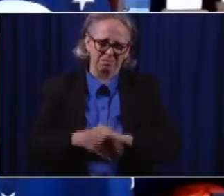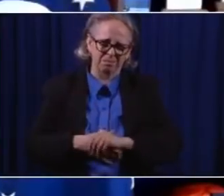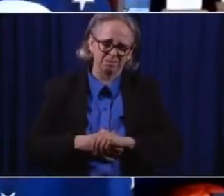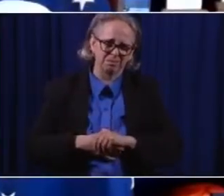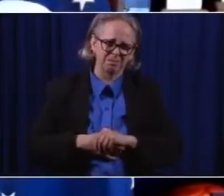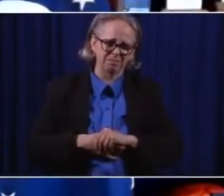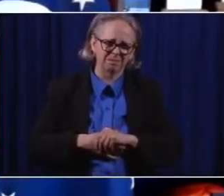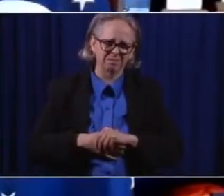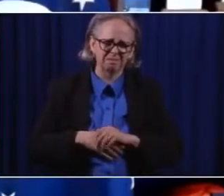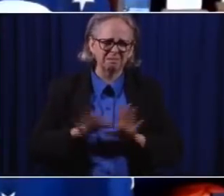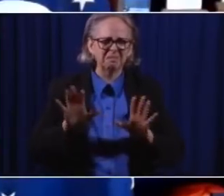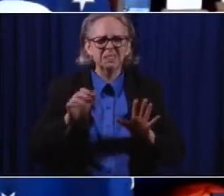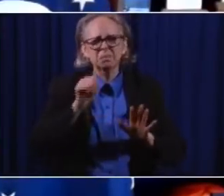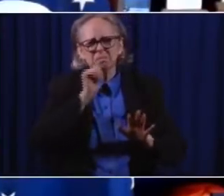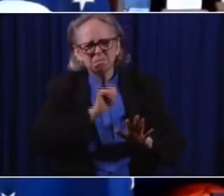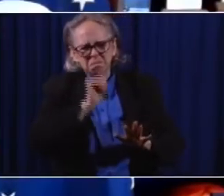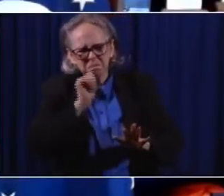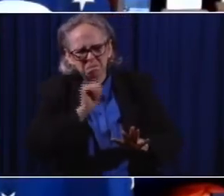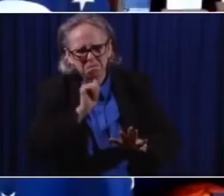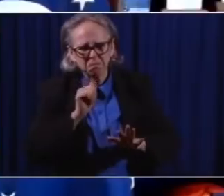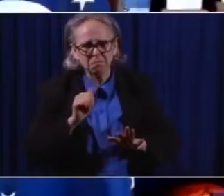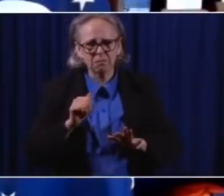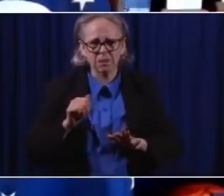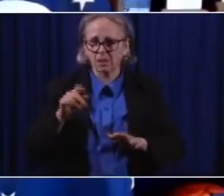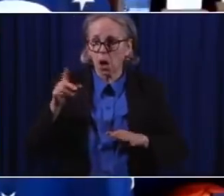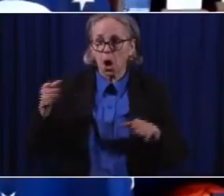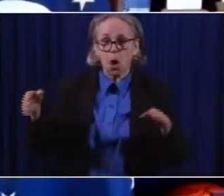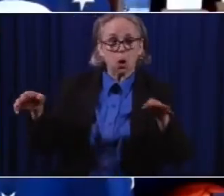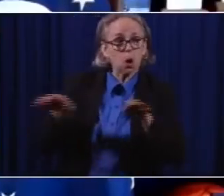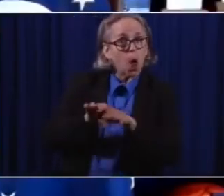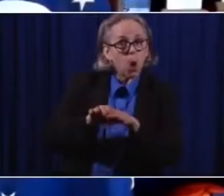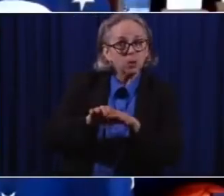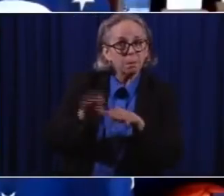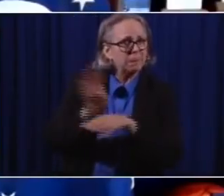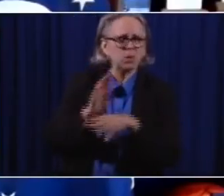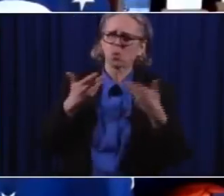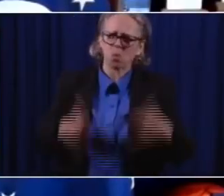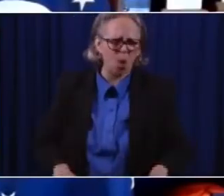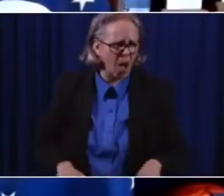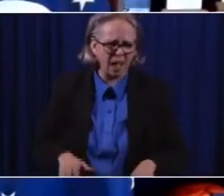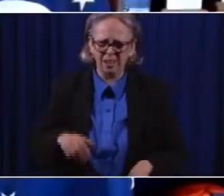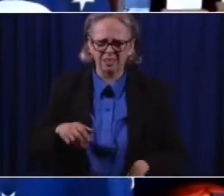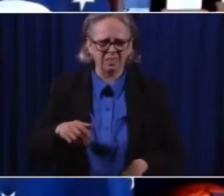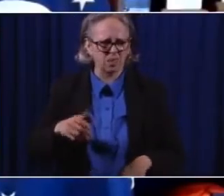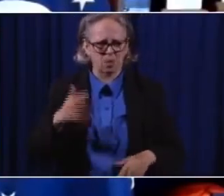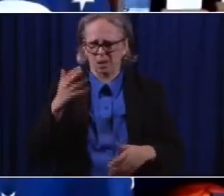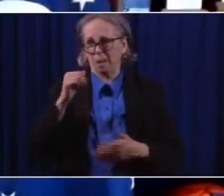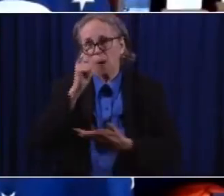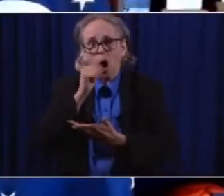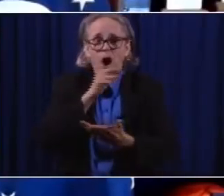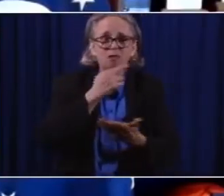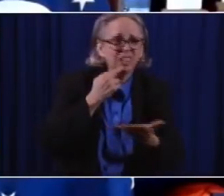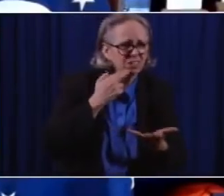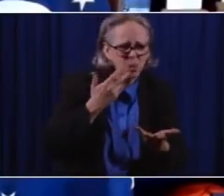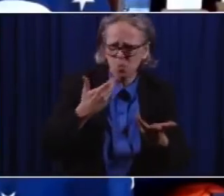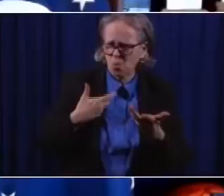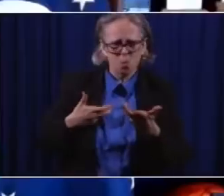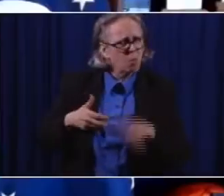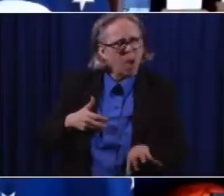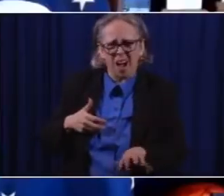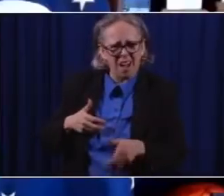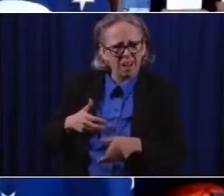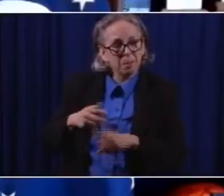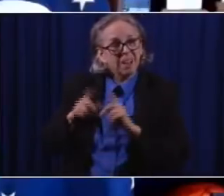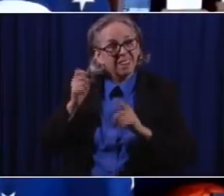shut anything down because we don't want to. But we have to recognize the reality of what our healthcare professionals are